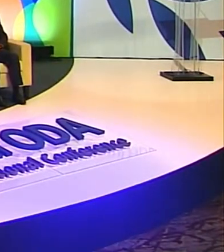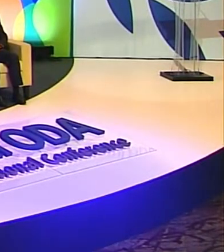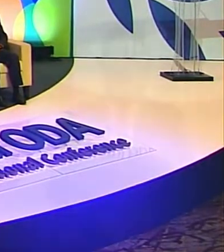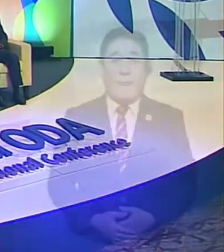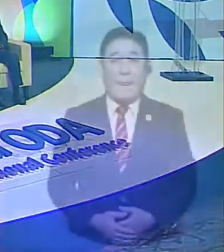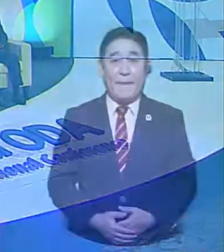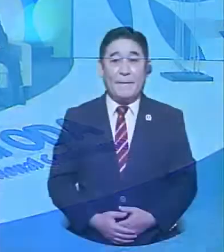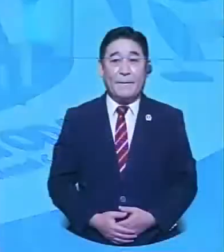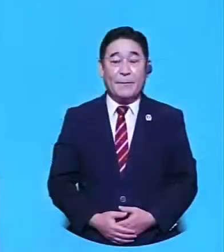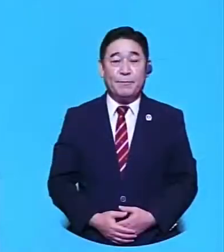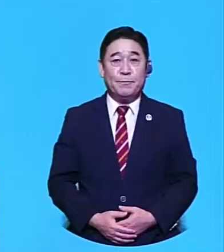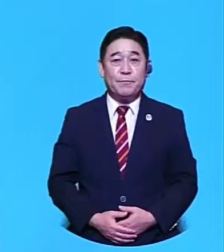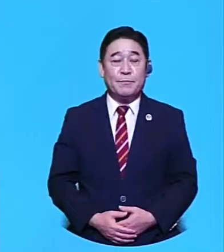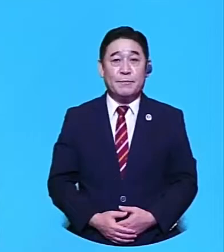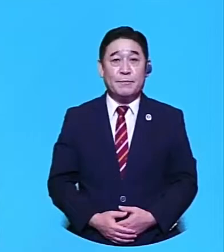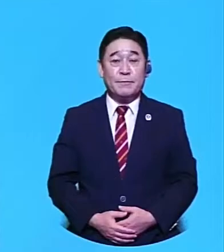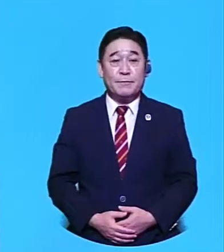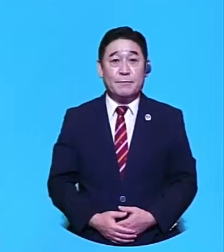we'll get